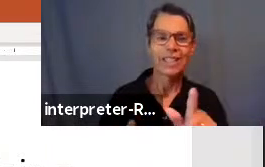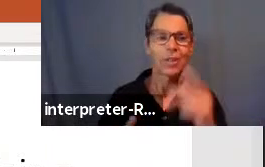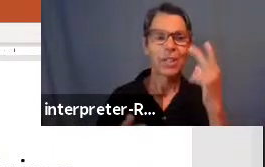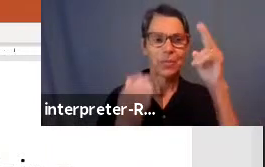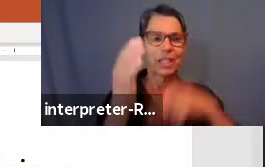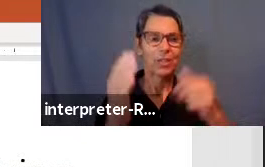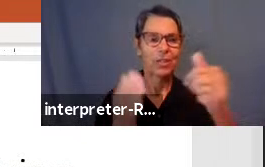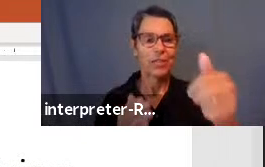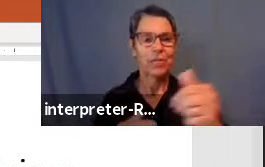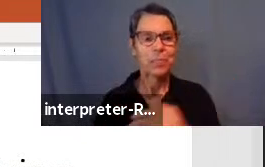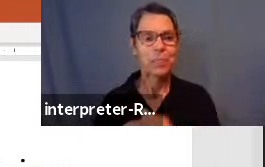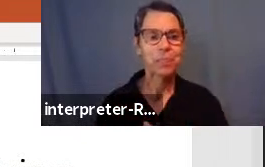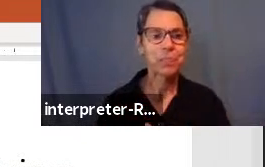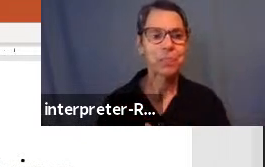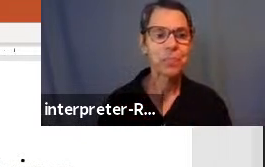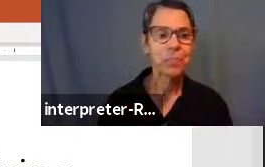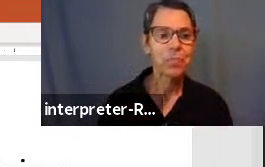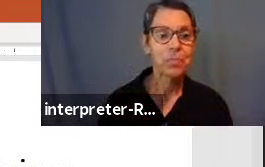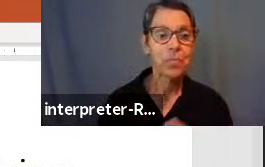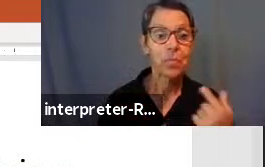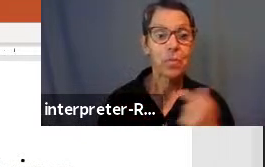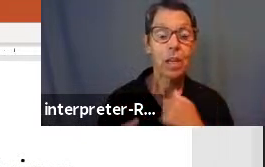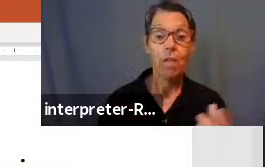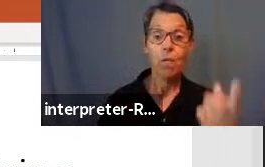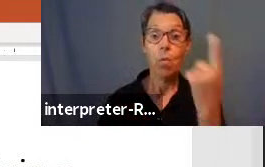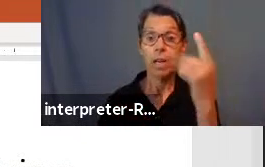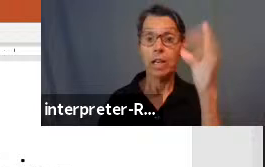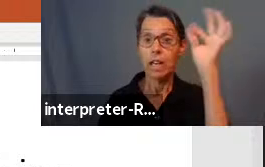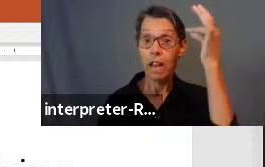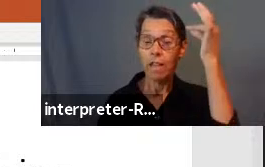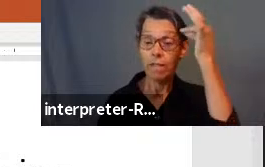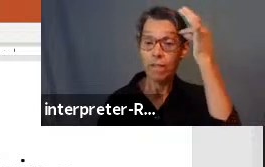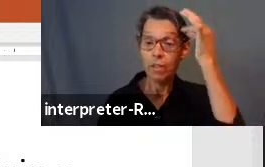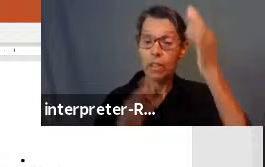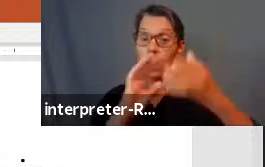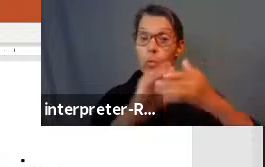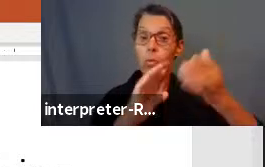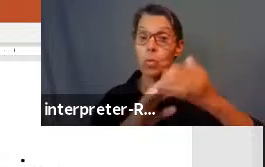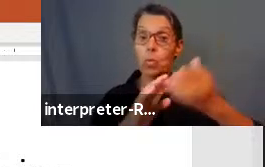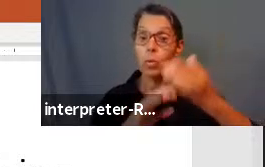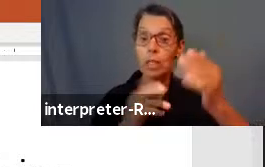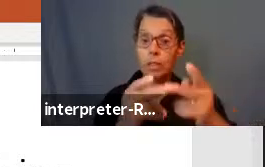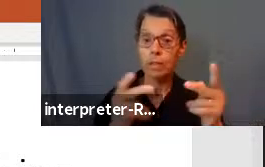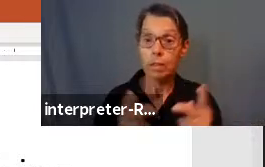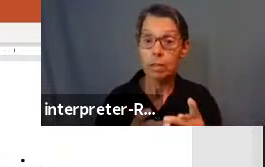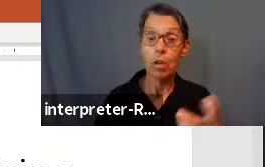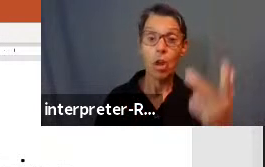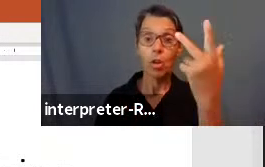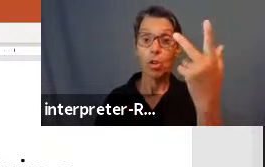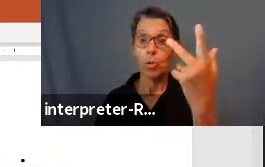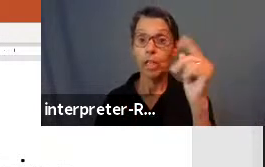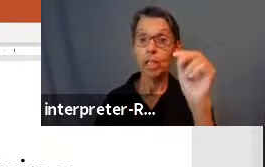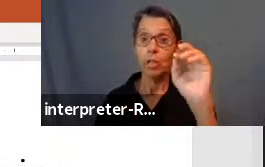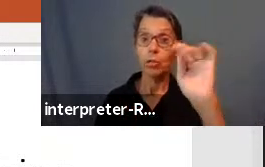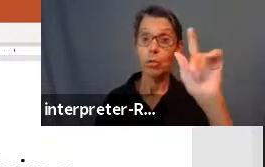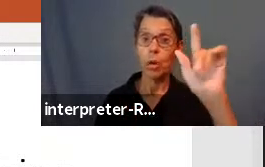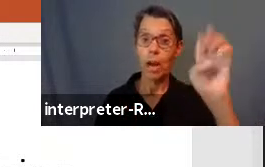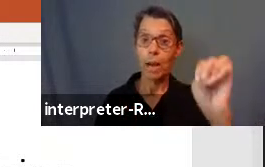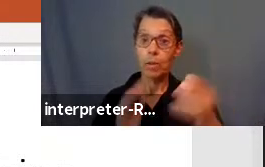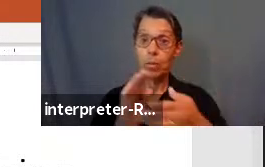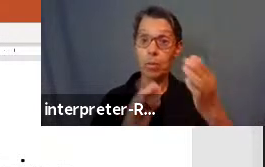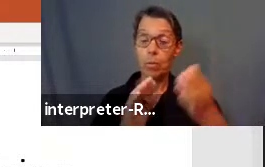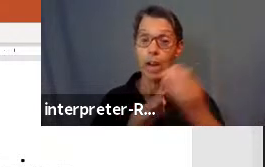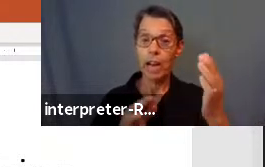below. Basically, we have 1 federal ran facility, 3 tribal ran facilities, and 2 urban